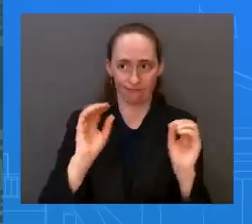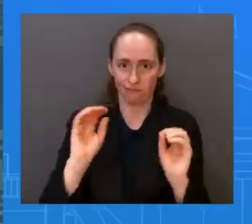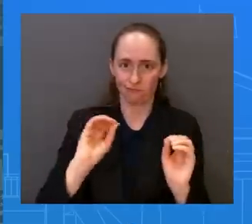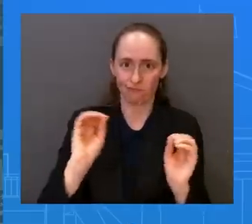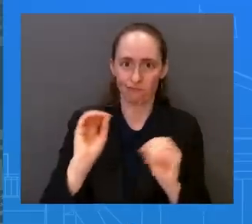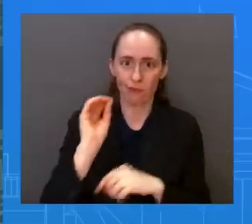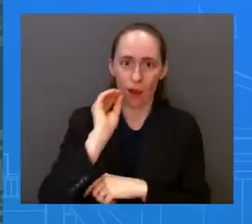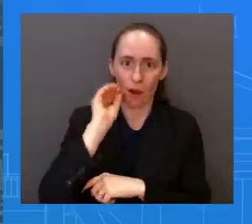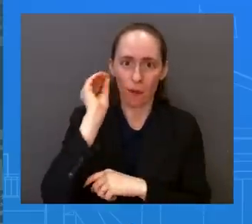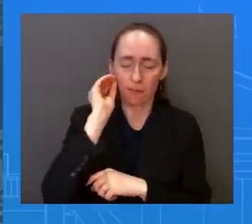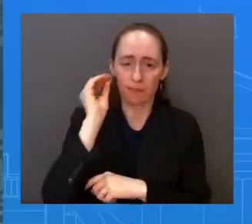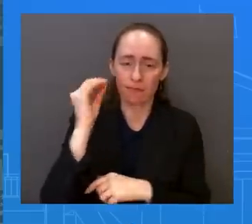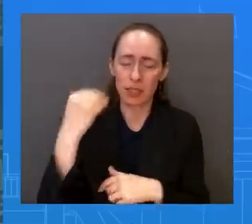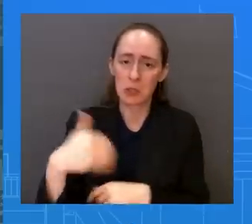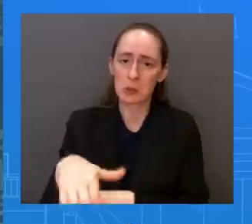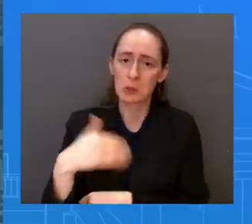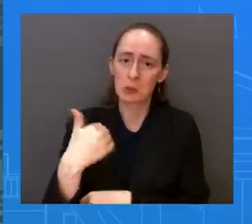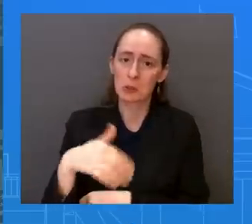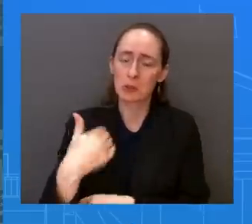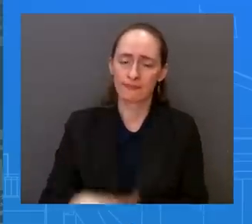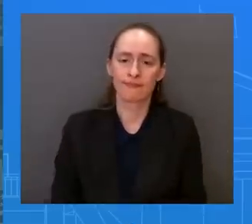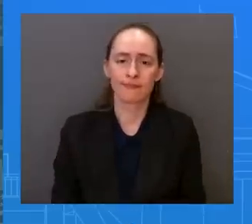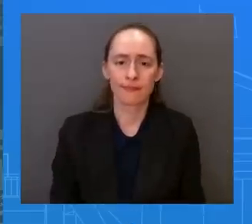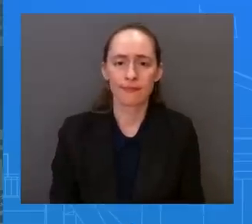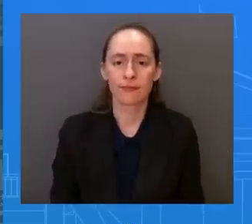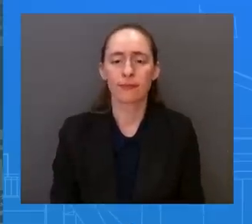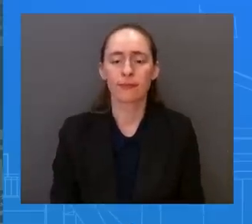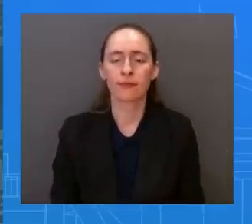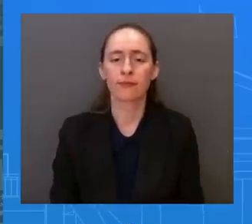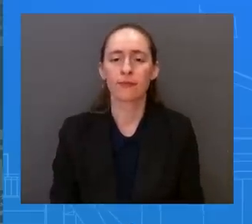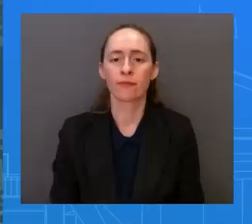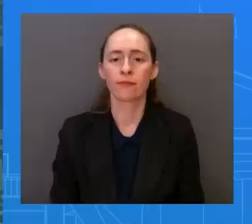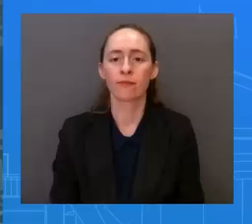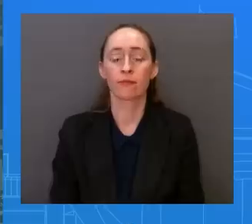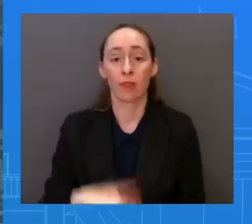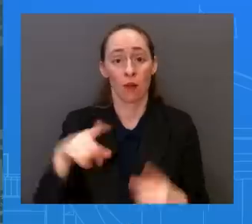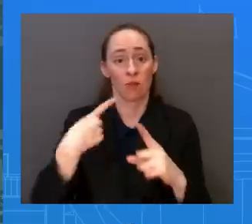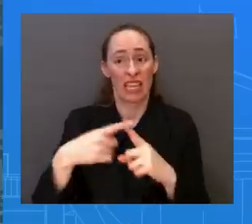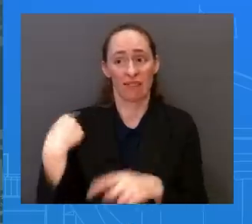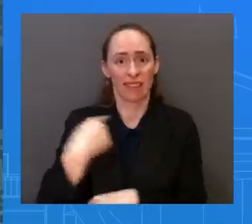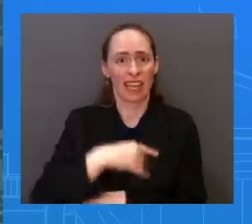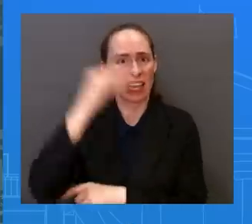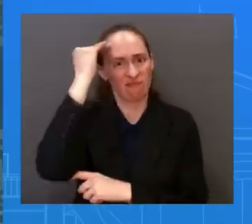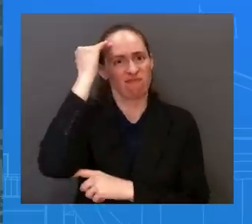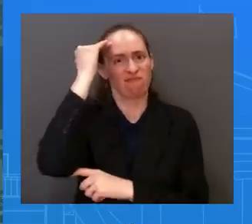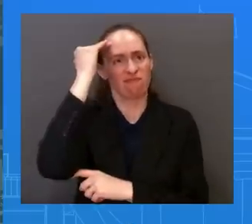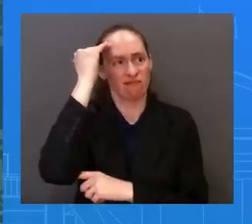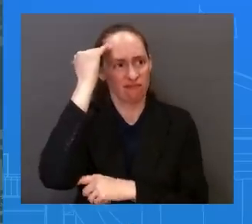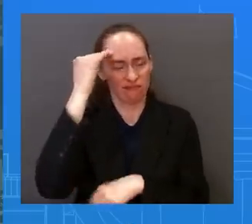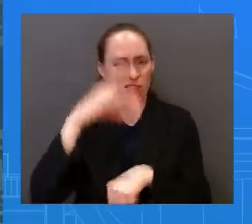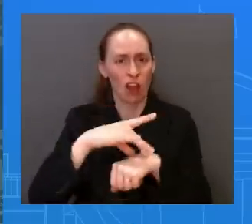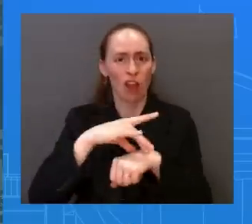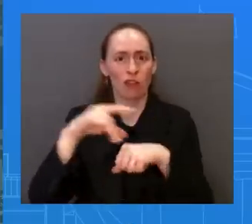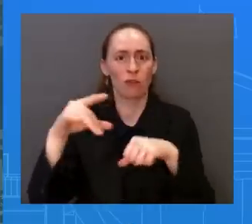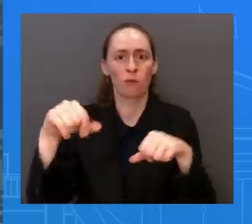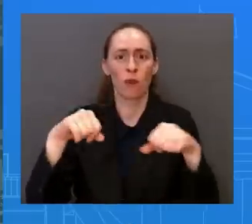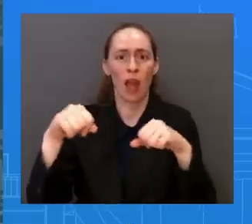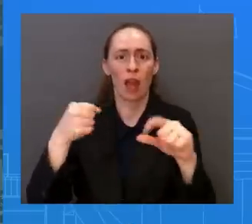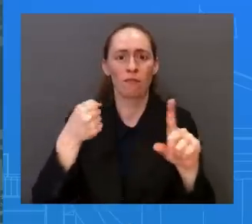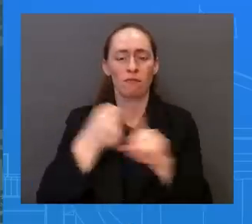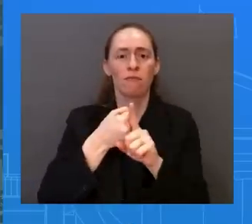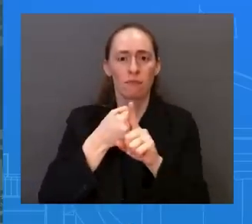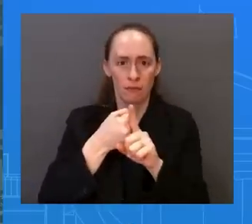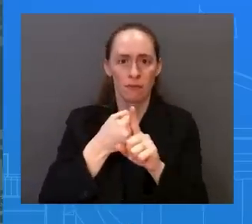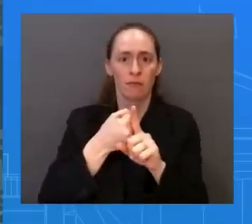reports of an earthquake last night, American officials have been working closely with our NATO ally, Turkey. National Security Advisor